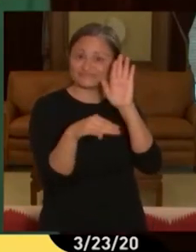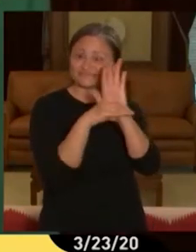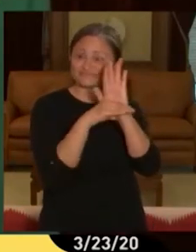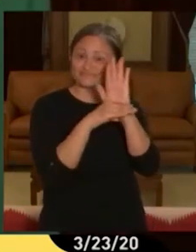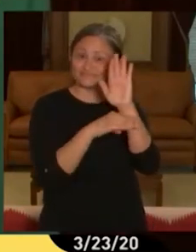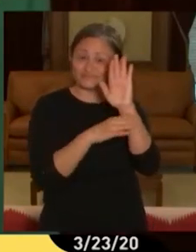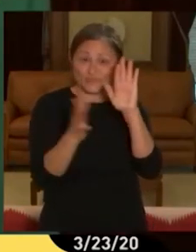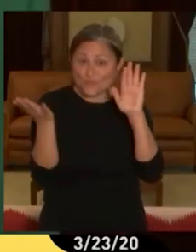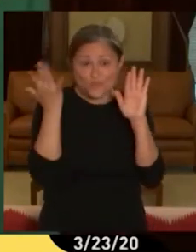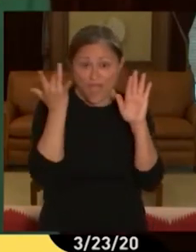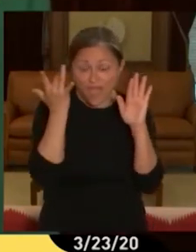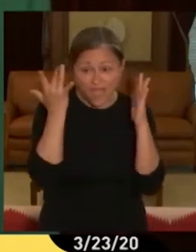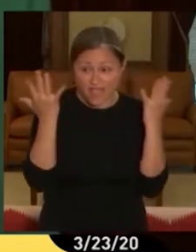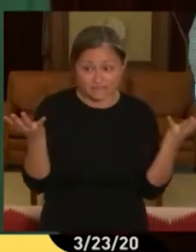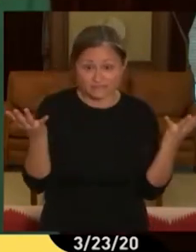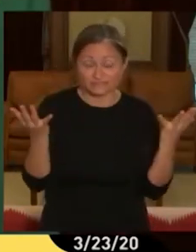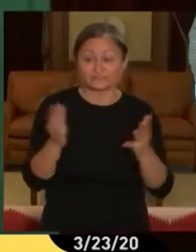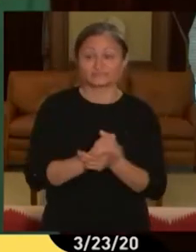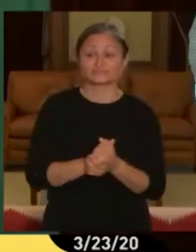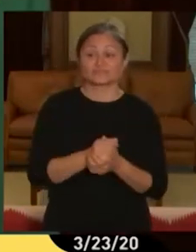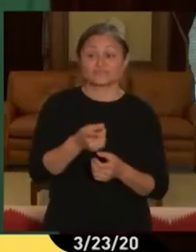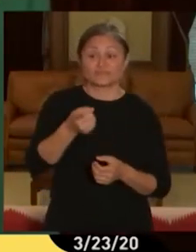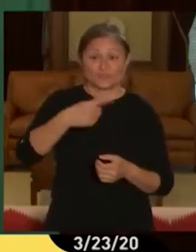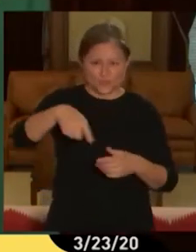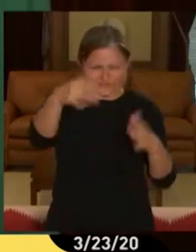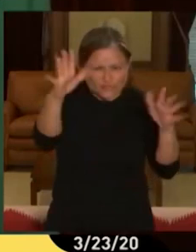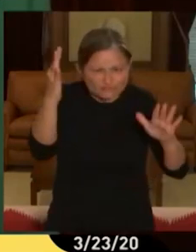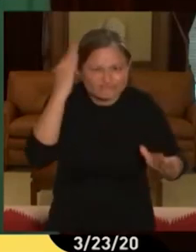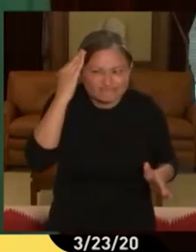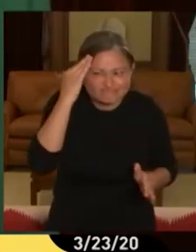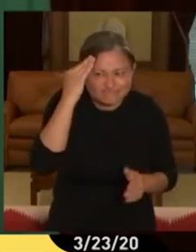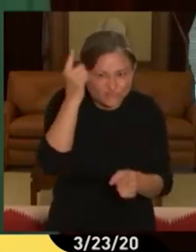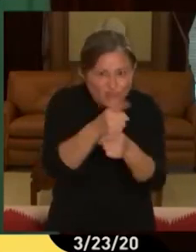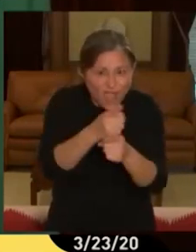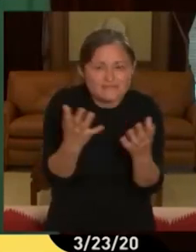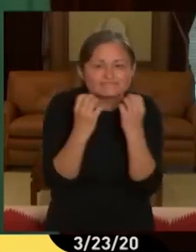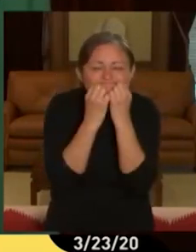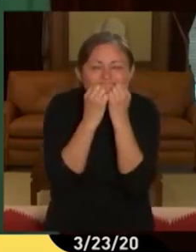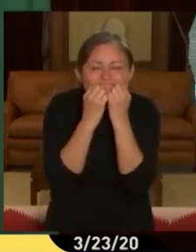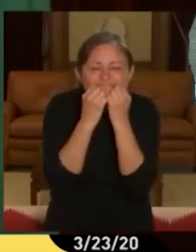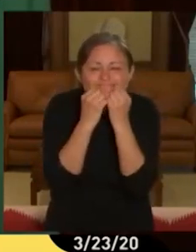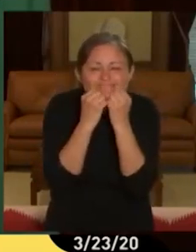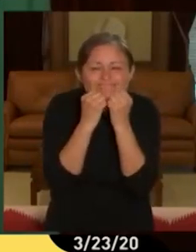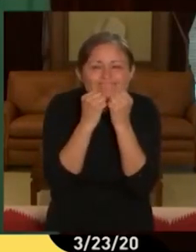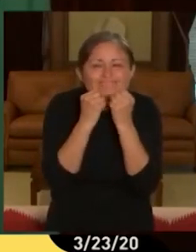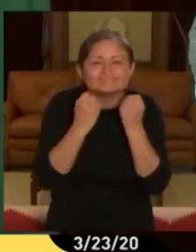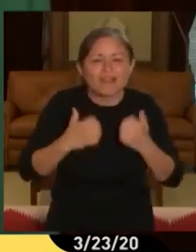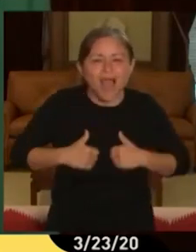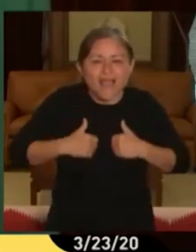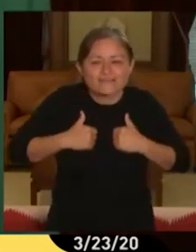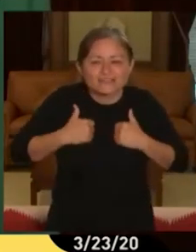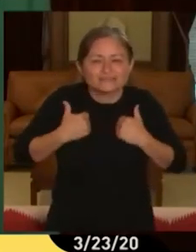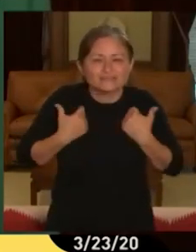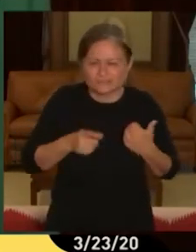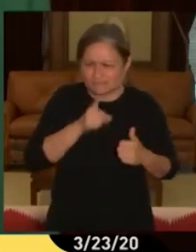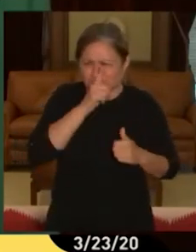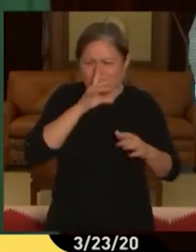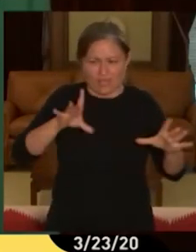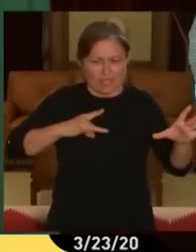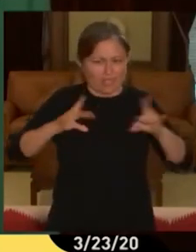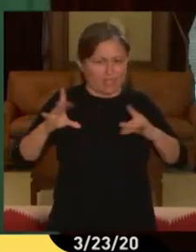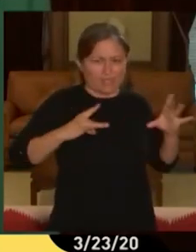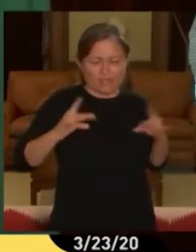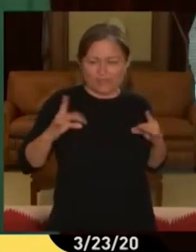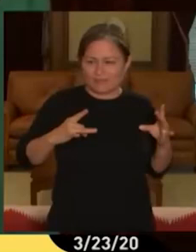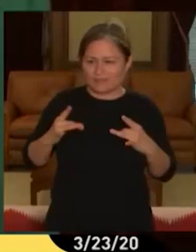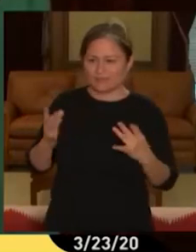it's because everyone knows that all of our loved ones are at risk here. But make no mistake, this order